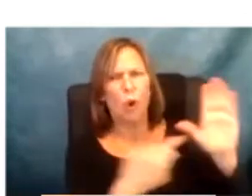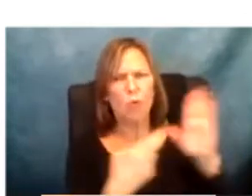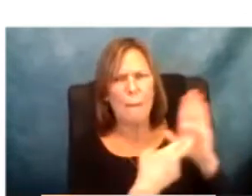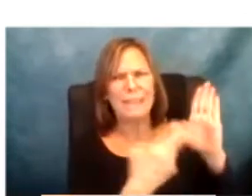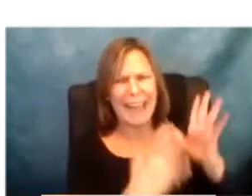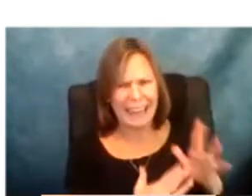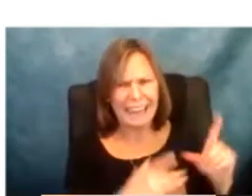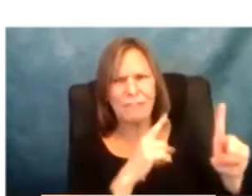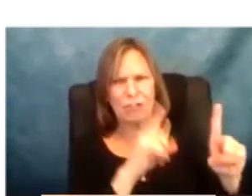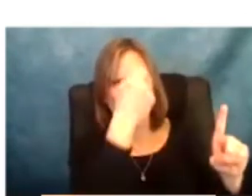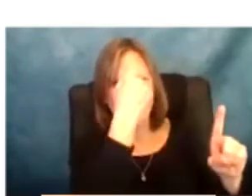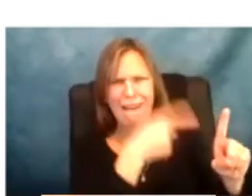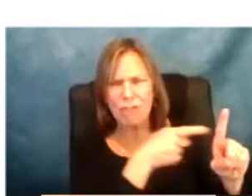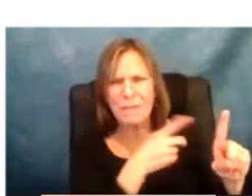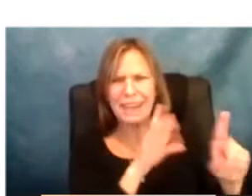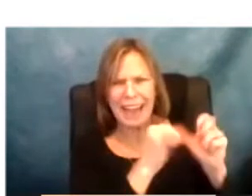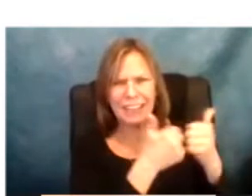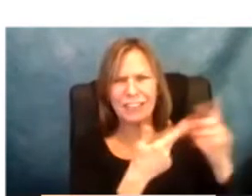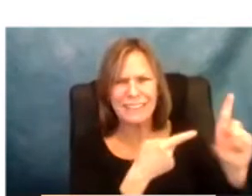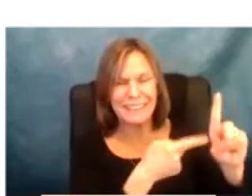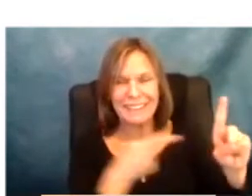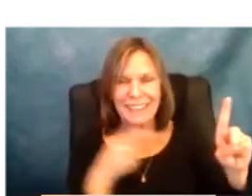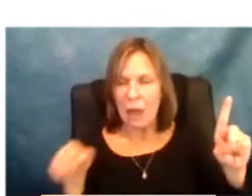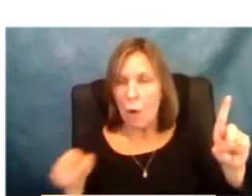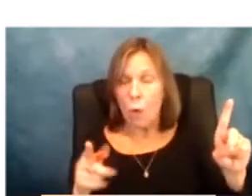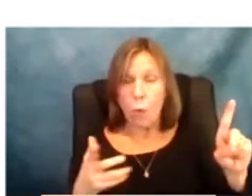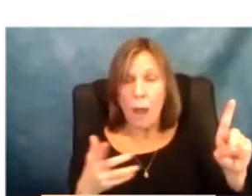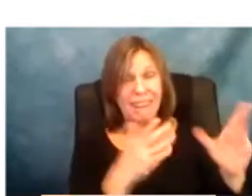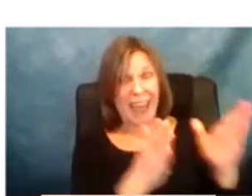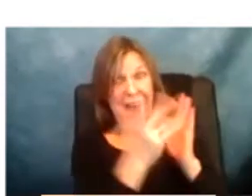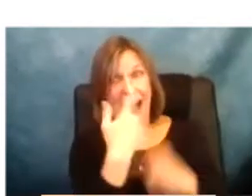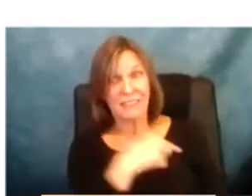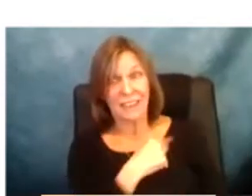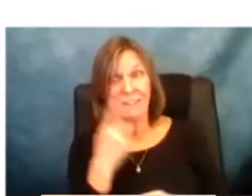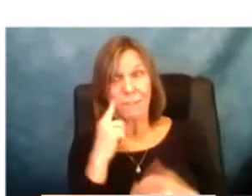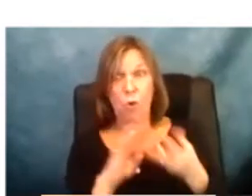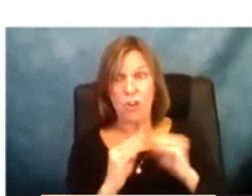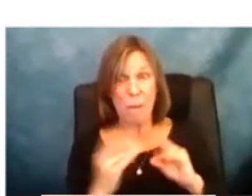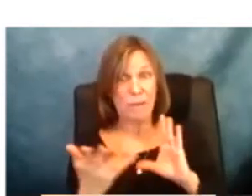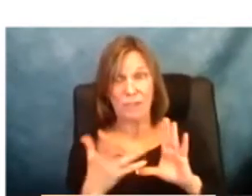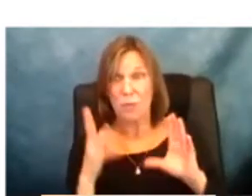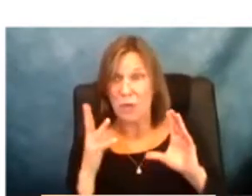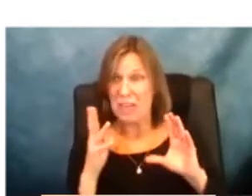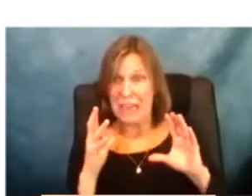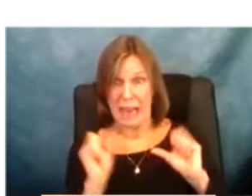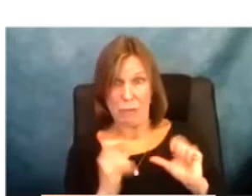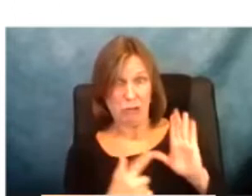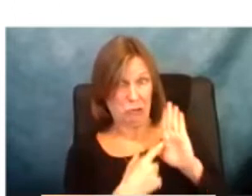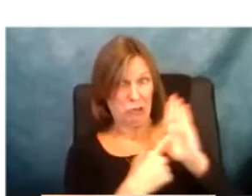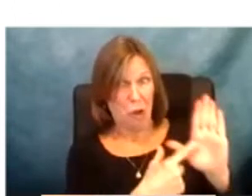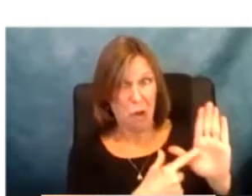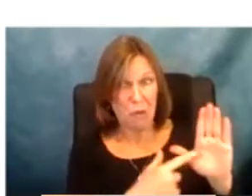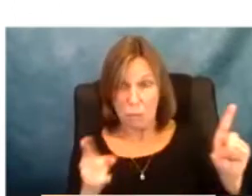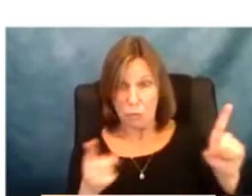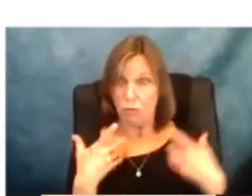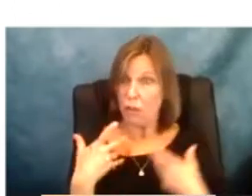state government agencies for numbers and haven't been able to get them, like how many people are in various congregate settings. Yeah, I think that's an